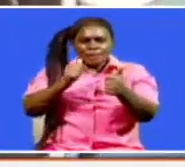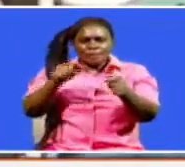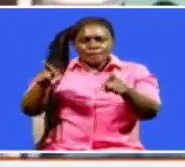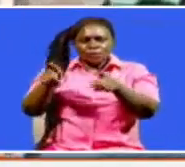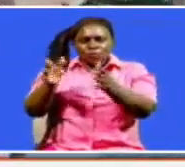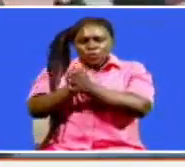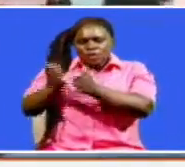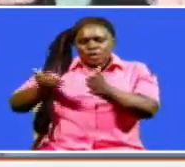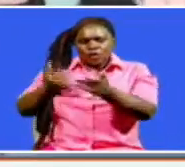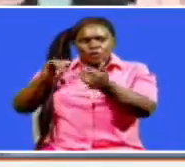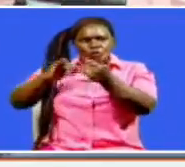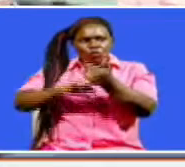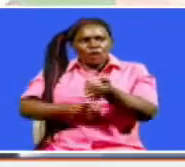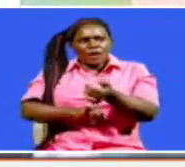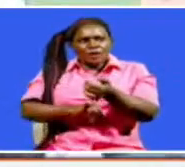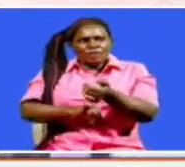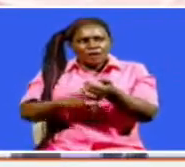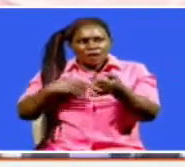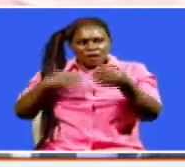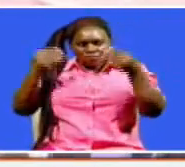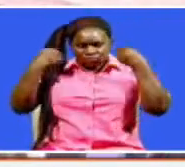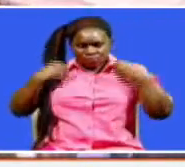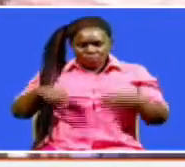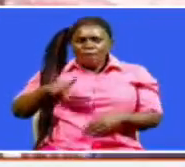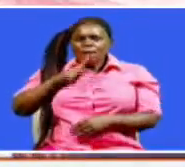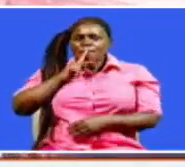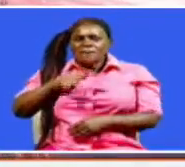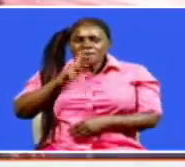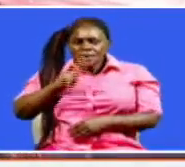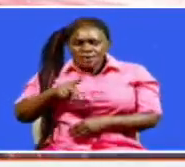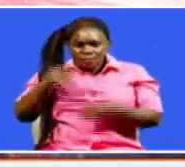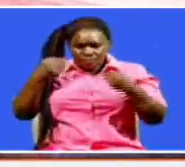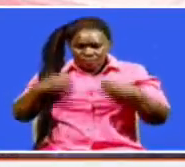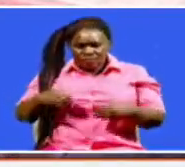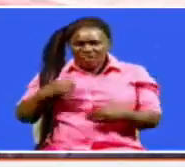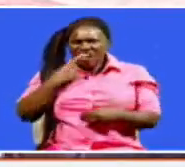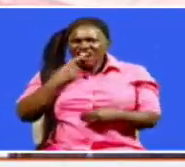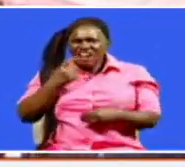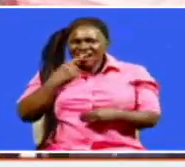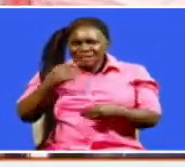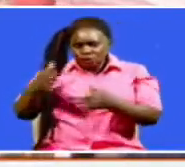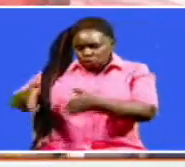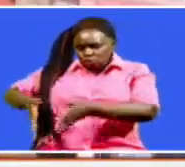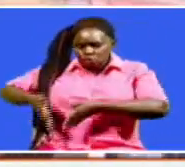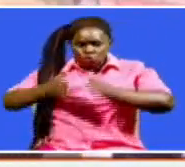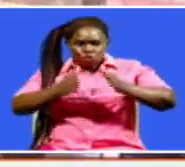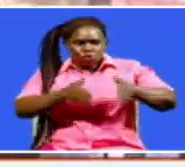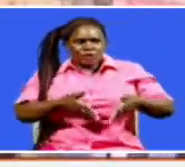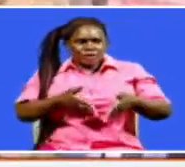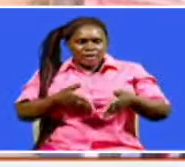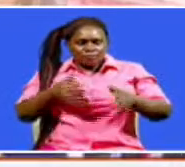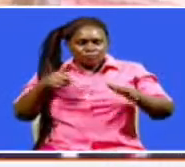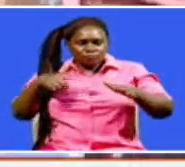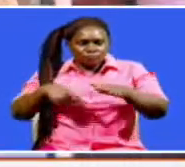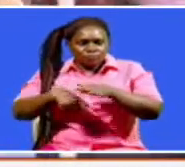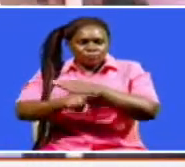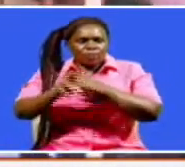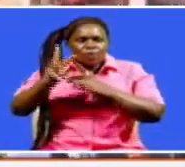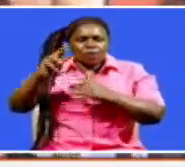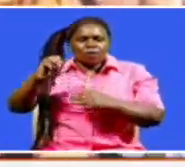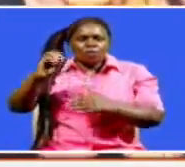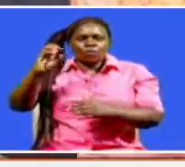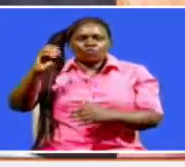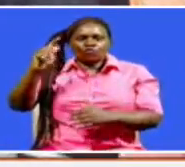Camilla, wearing Anna Valentine pink chiffon tunic and white palazzo trousers, made their way to the Mtongwe